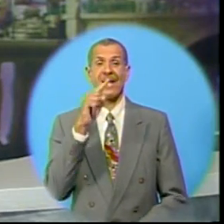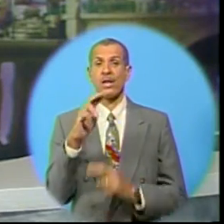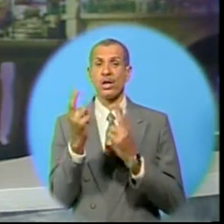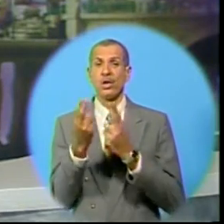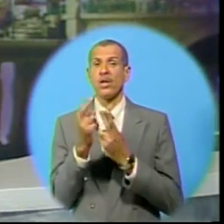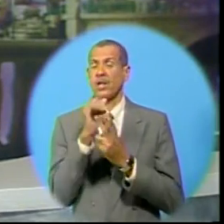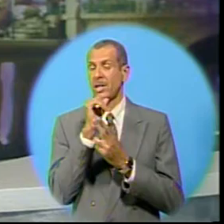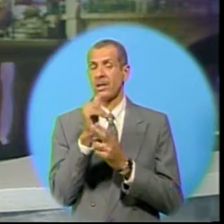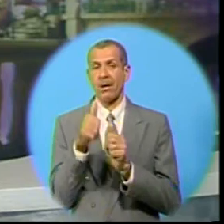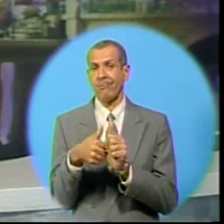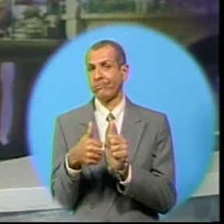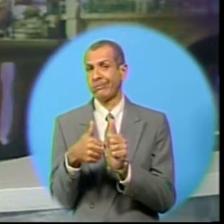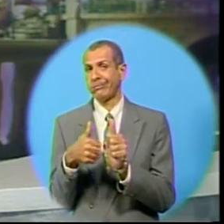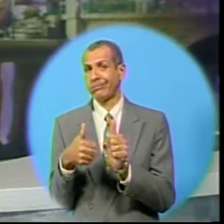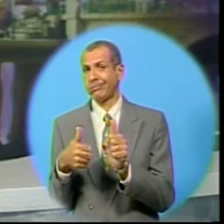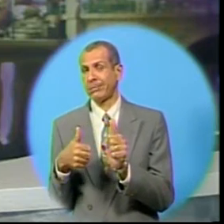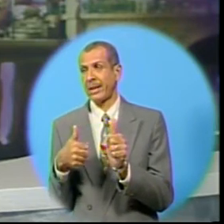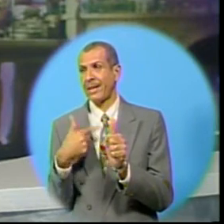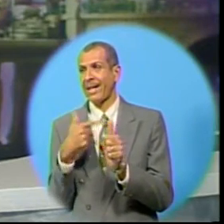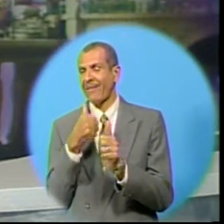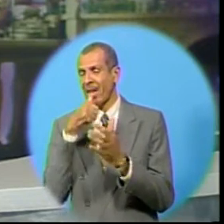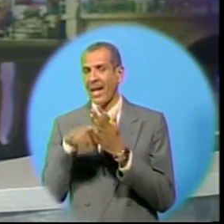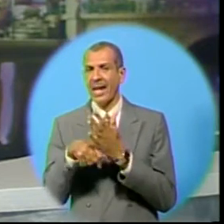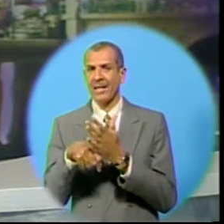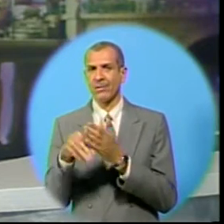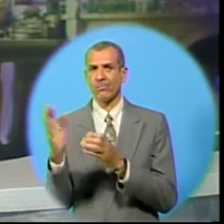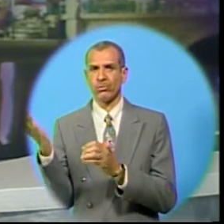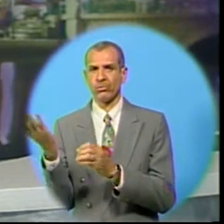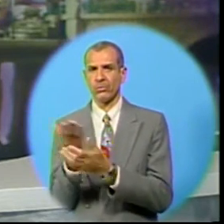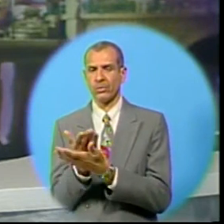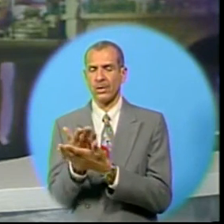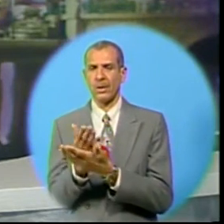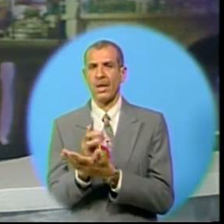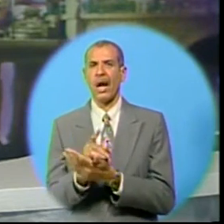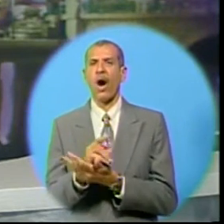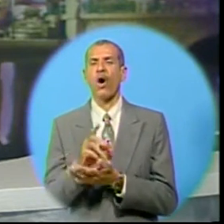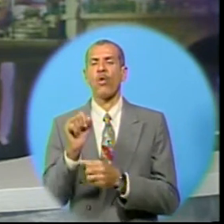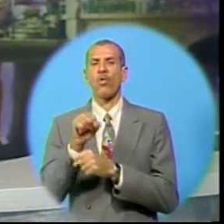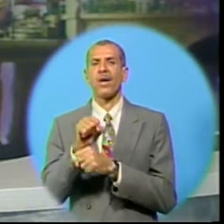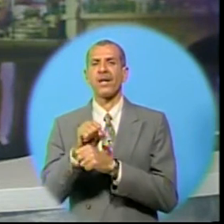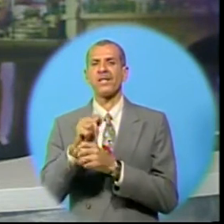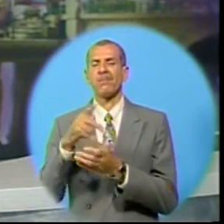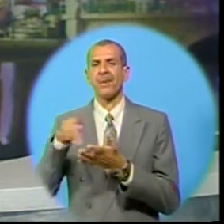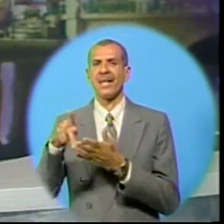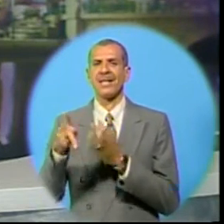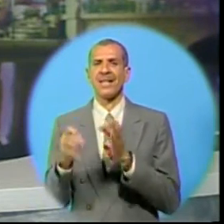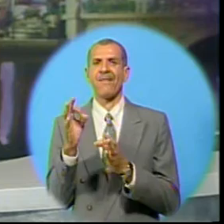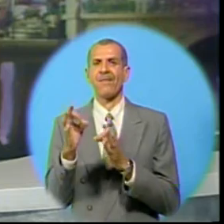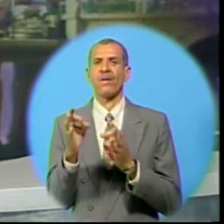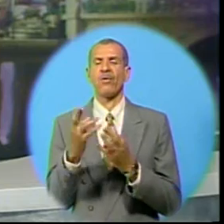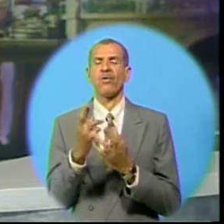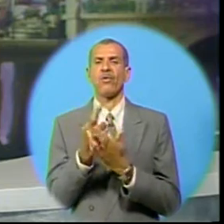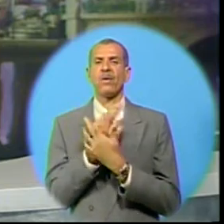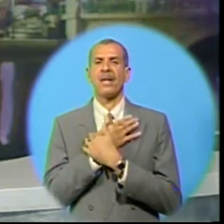is not backing down on its stance to have the letters rescinded or the workers paid as if they retired at